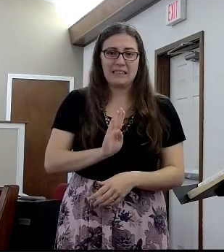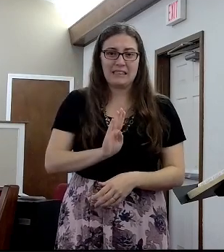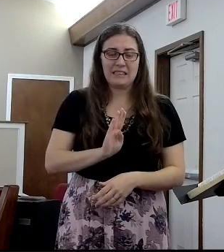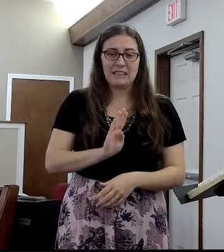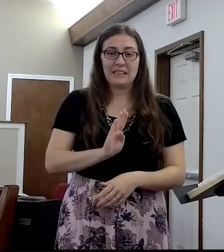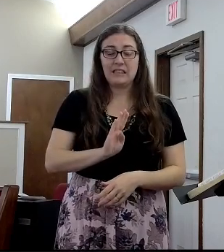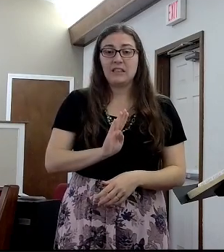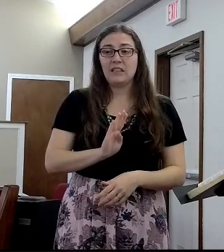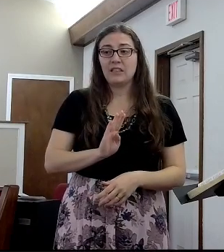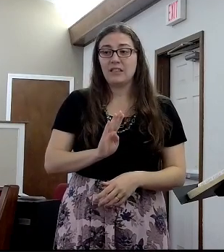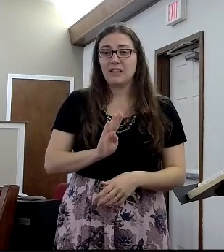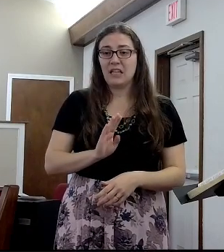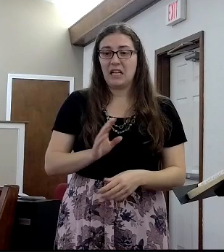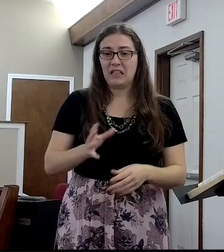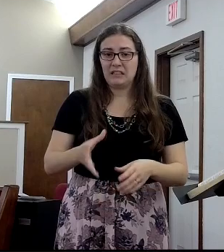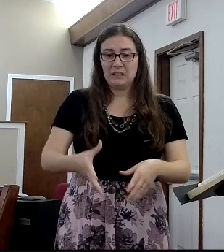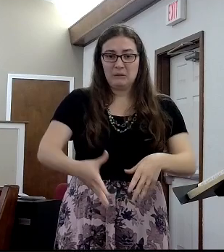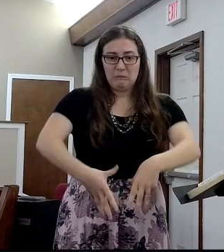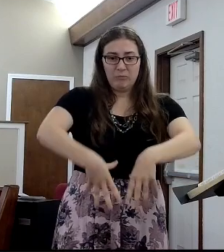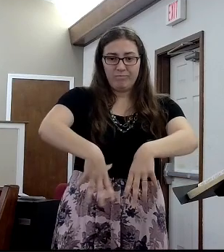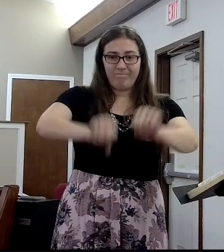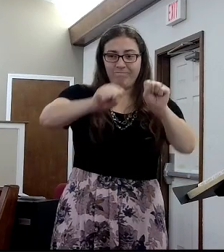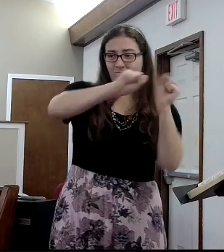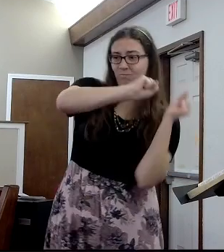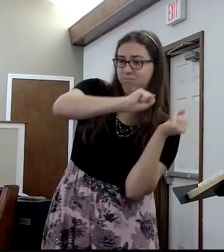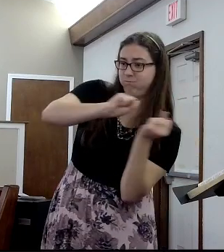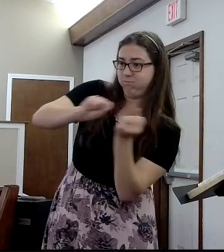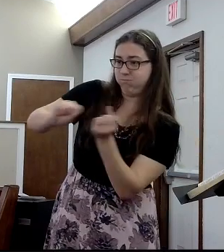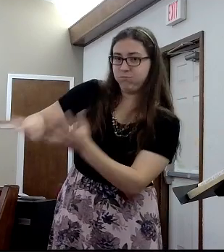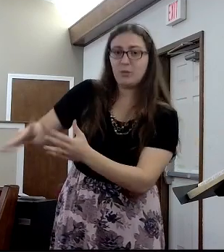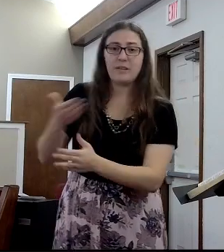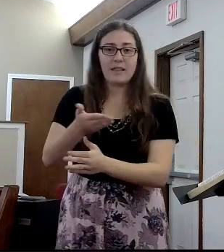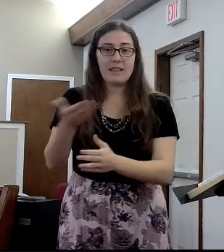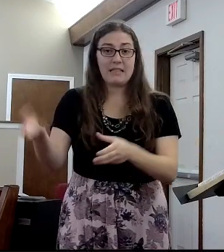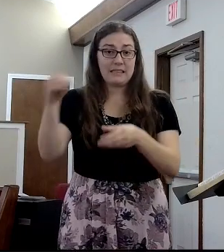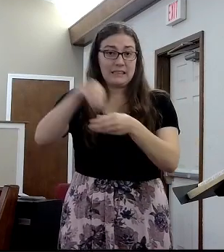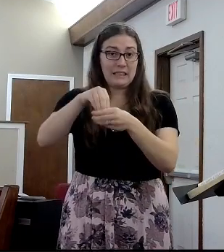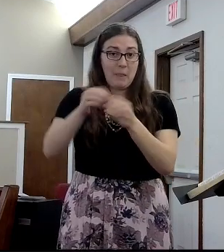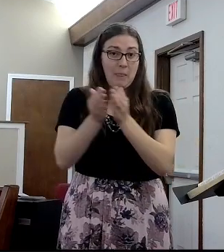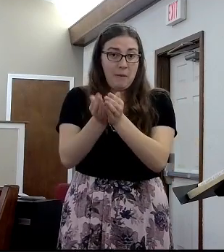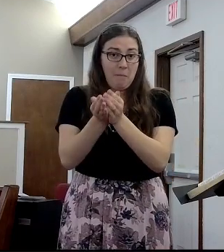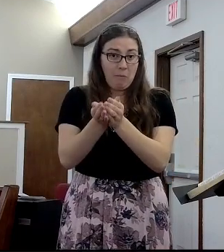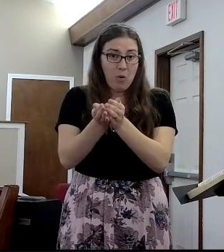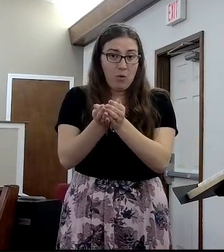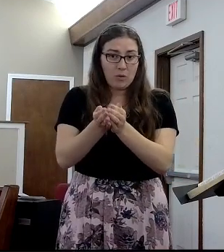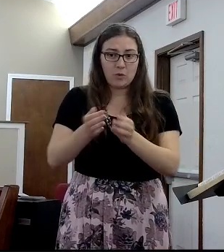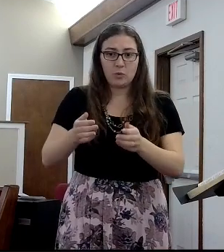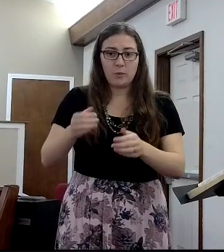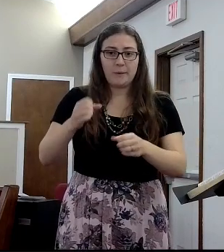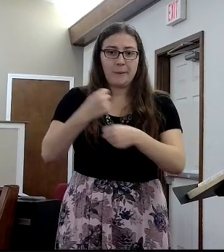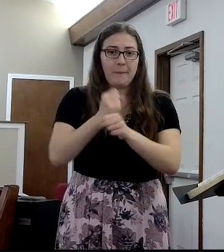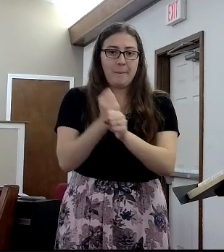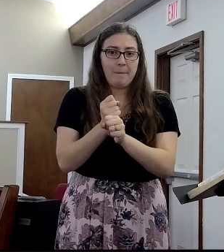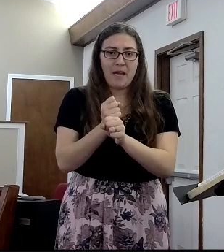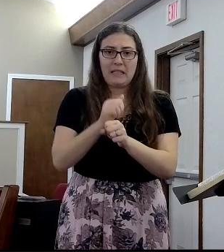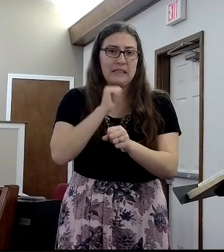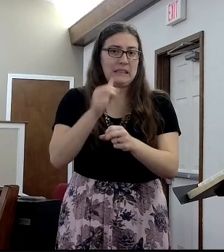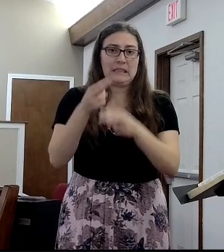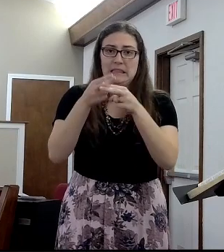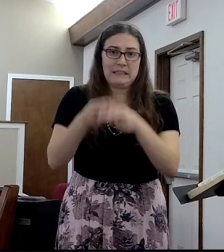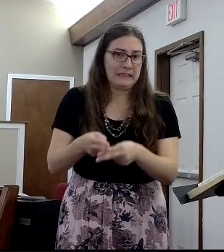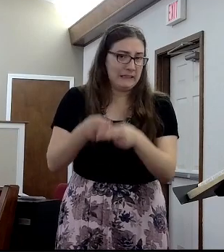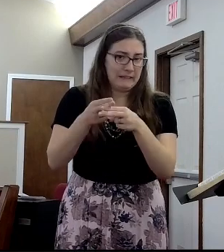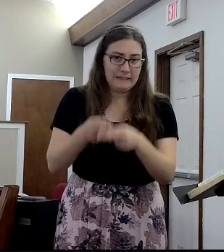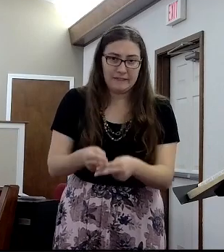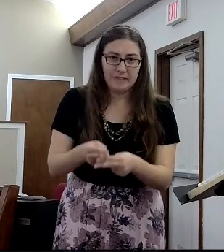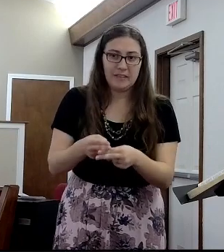there, or how it's not capitalized. And cast forth the wares that were in the ship into the sea to lighten it